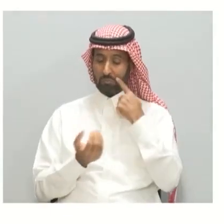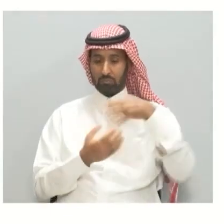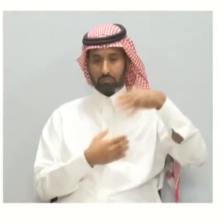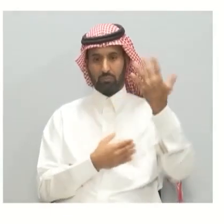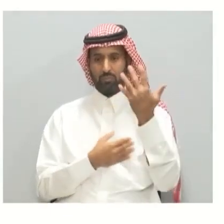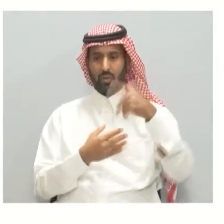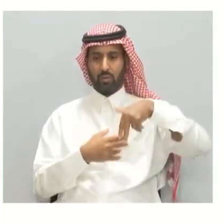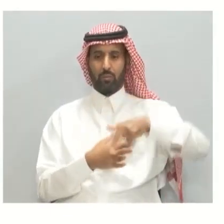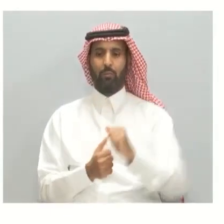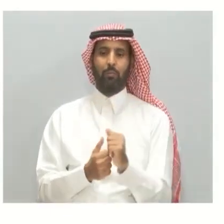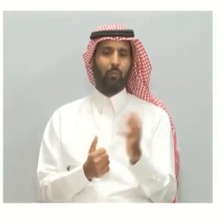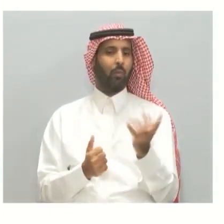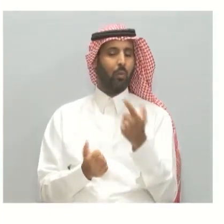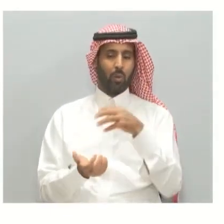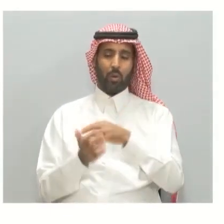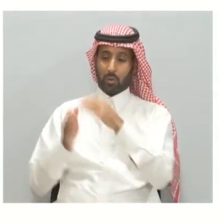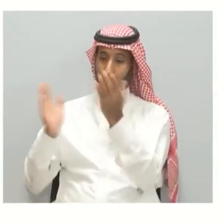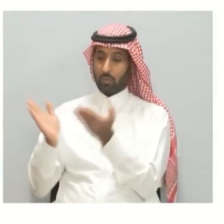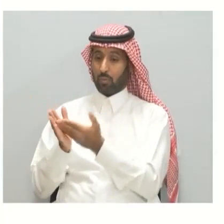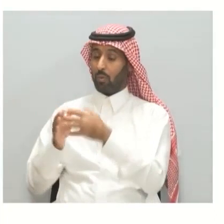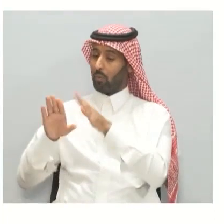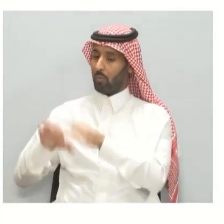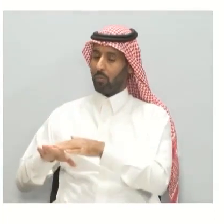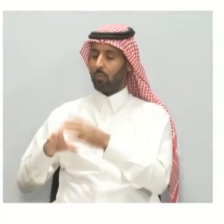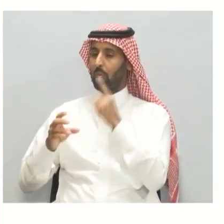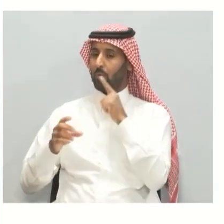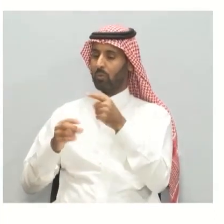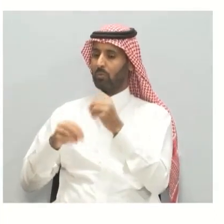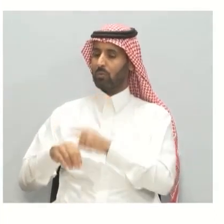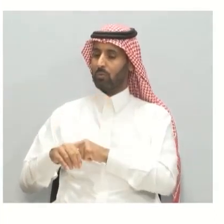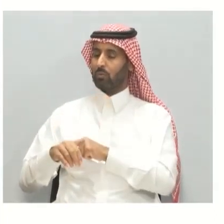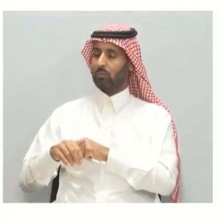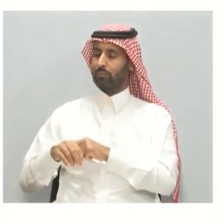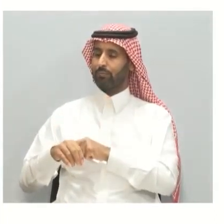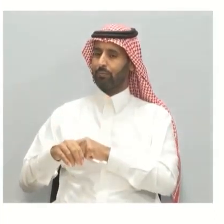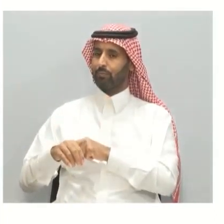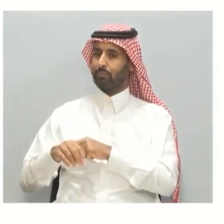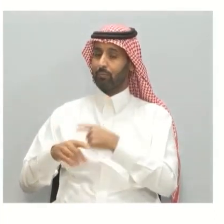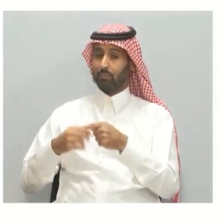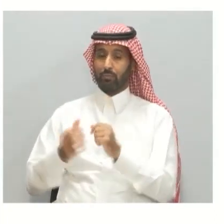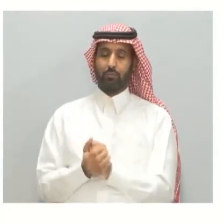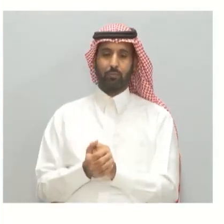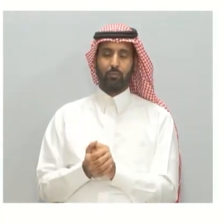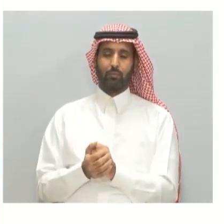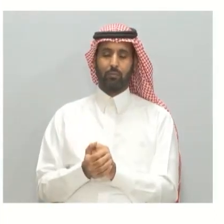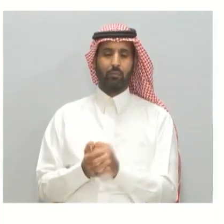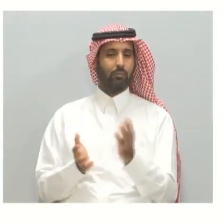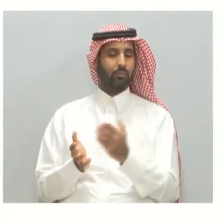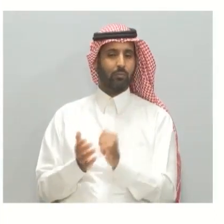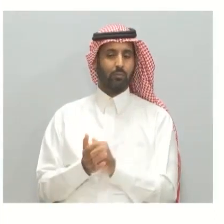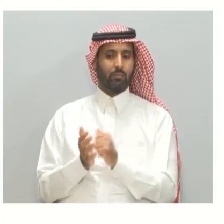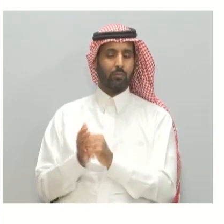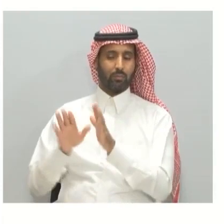an arborist. Which room, place do you spend more time, most of your time in at